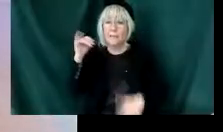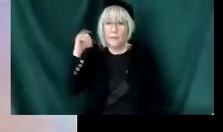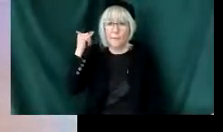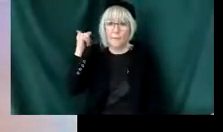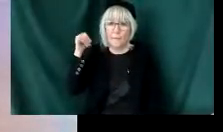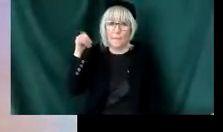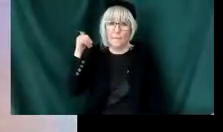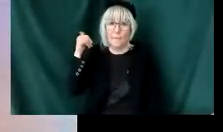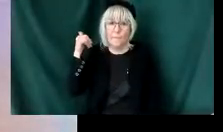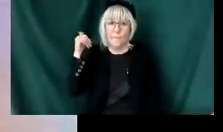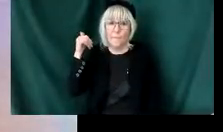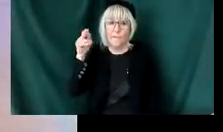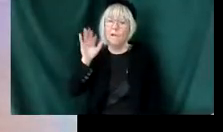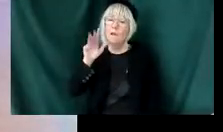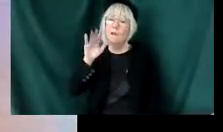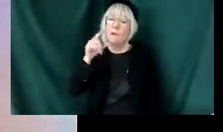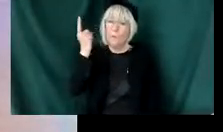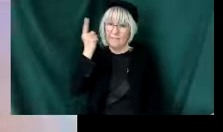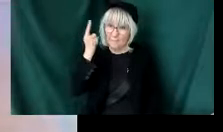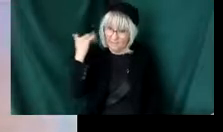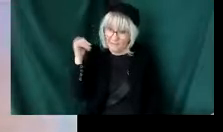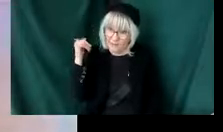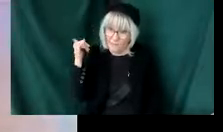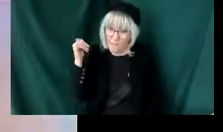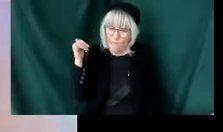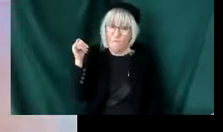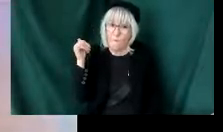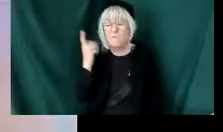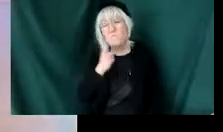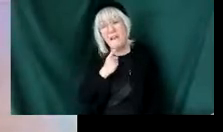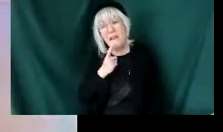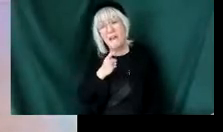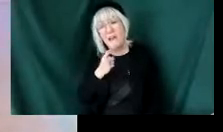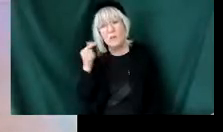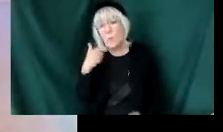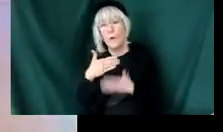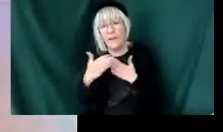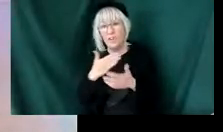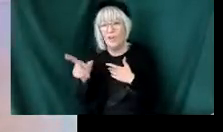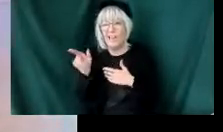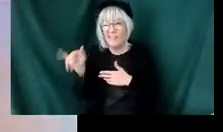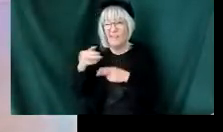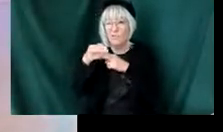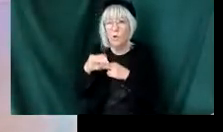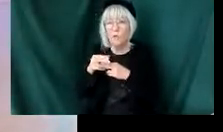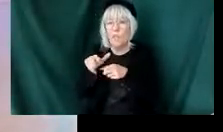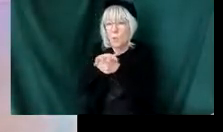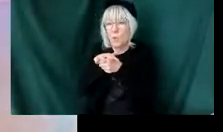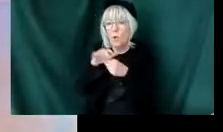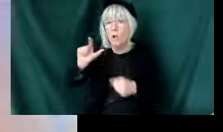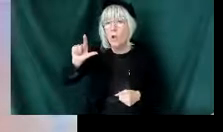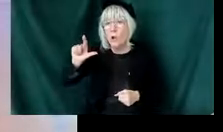is, when something is yellow or red or green or whatever, we call that the local